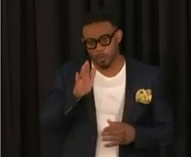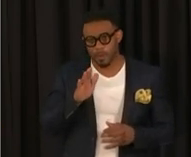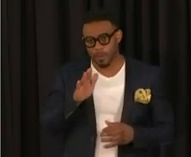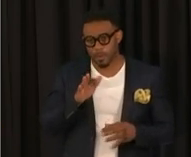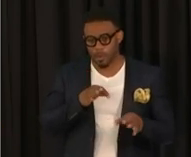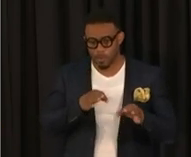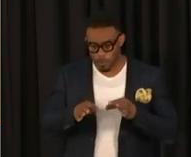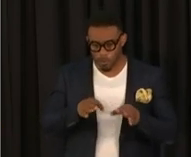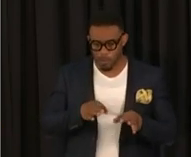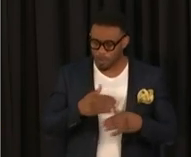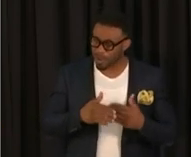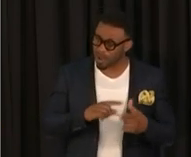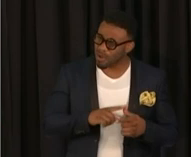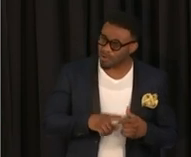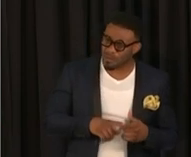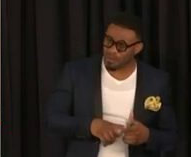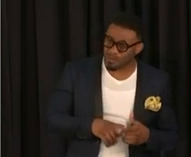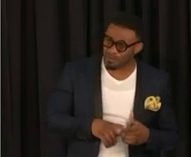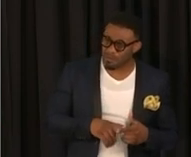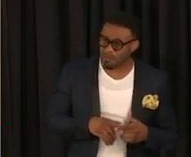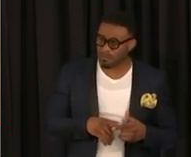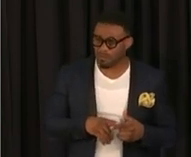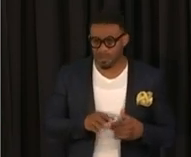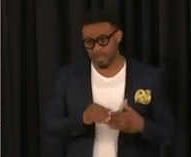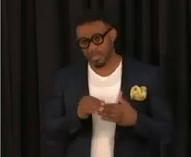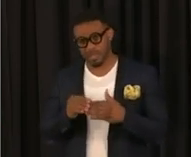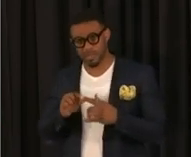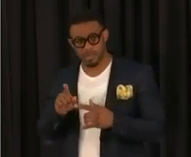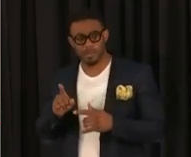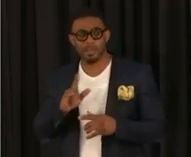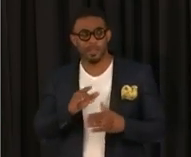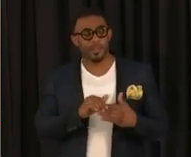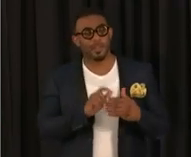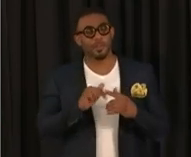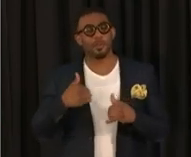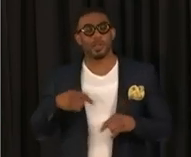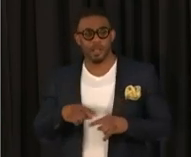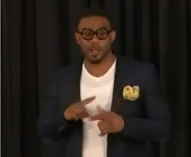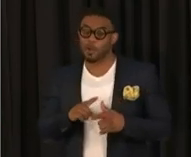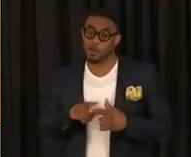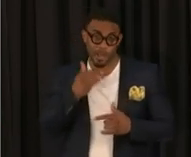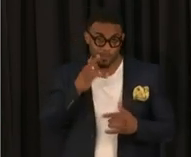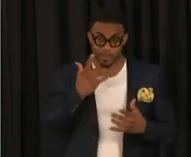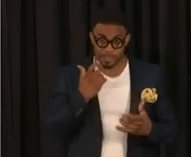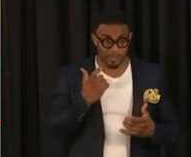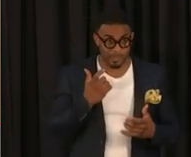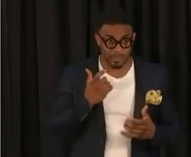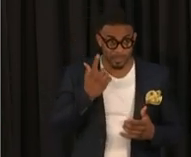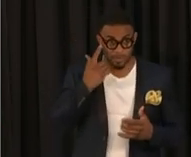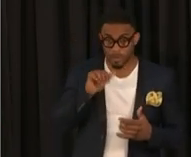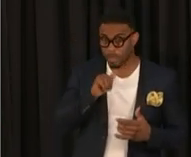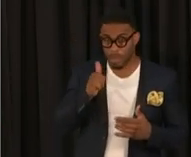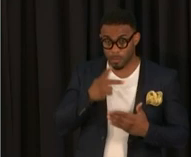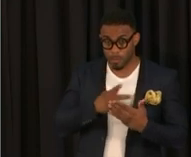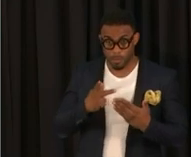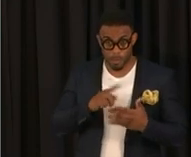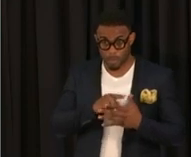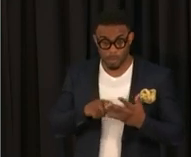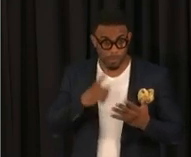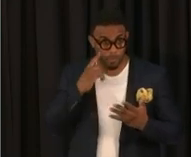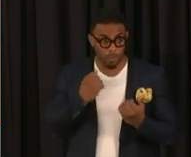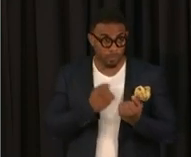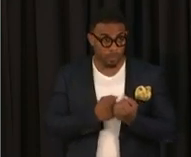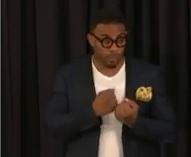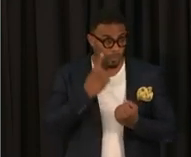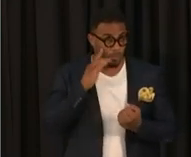311 will walk you through the process, or they'll direct you over to? They'll direct you over to us. Or if you just, for the other programs in